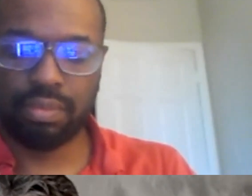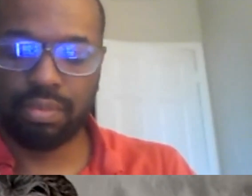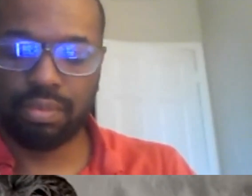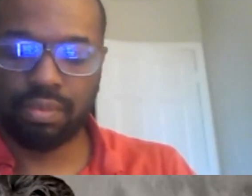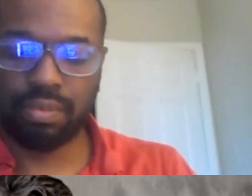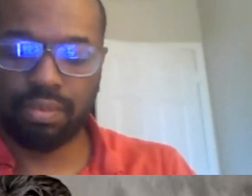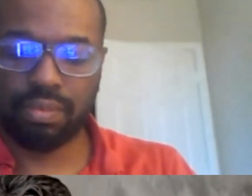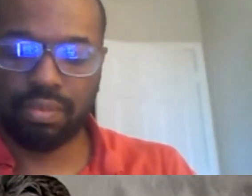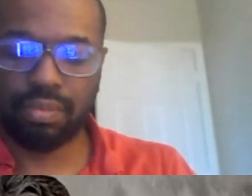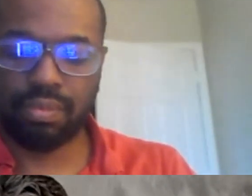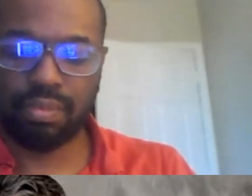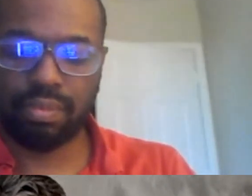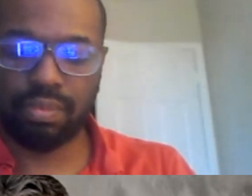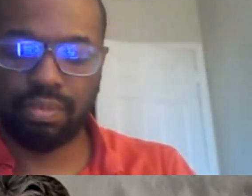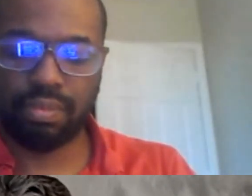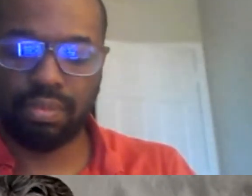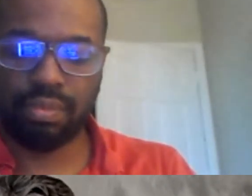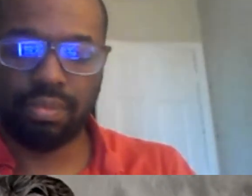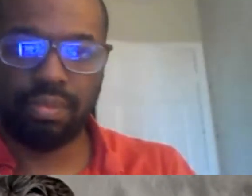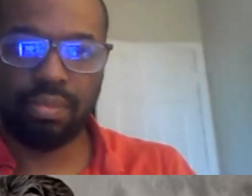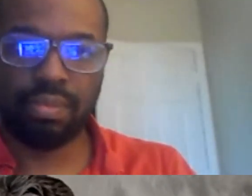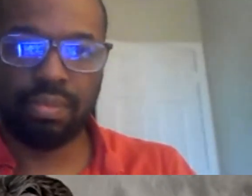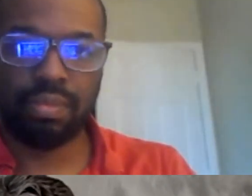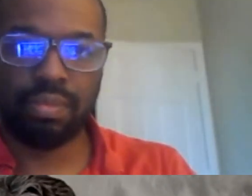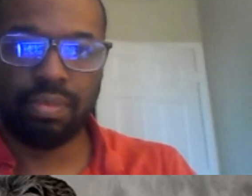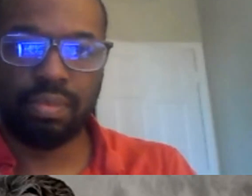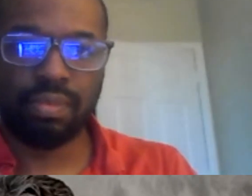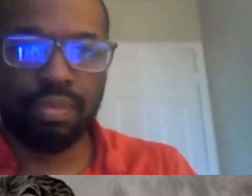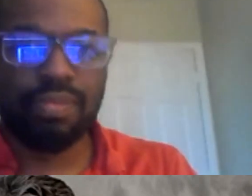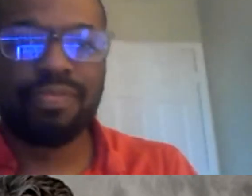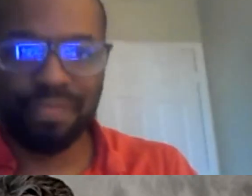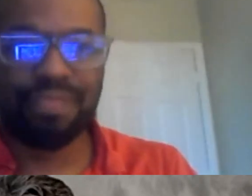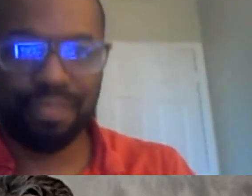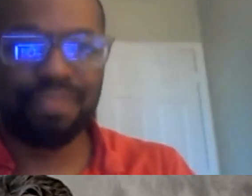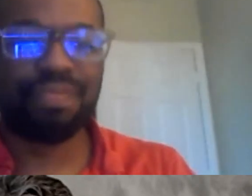super hyper local or they want to engage at their state or federal.